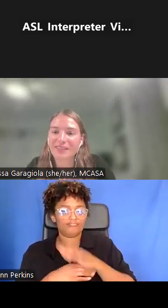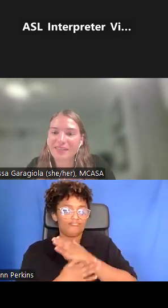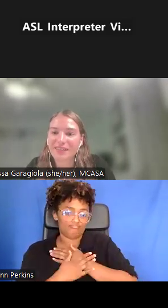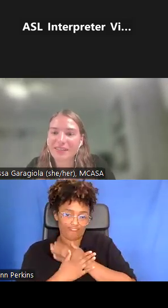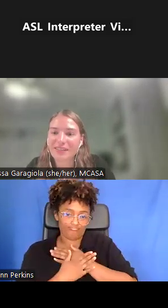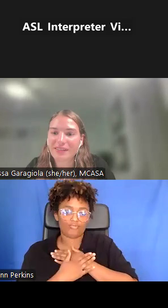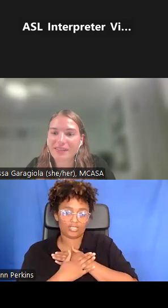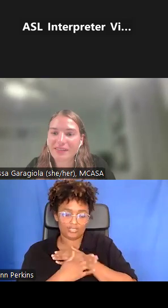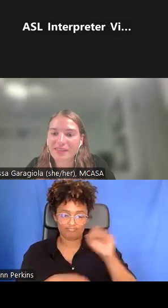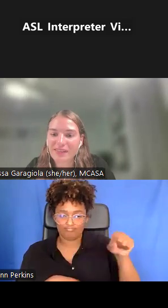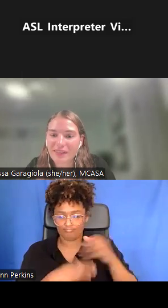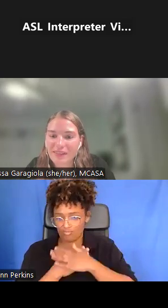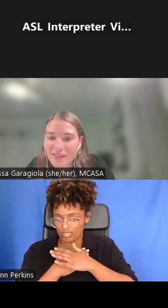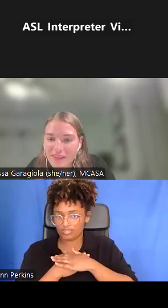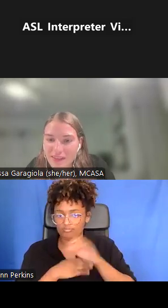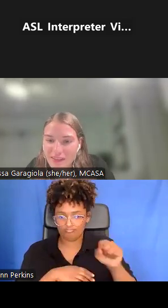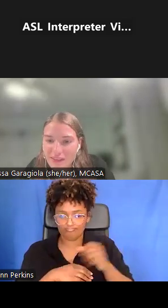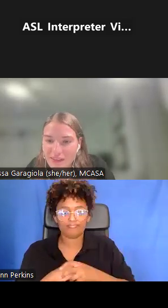Yeah.